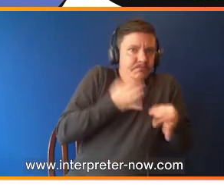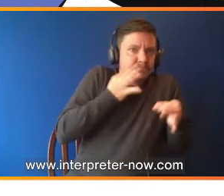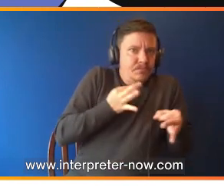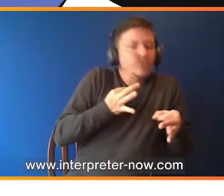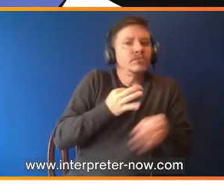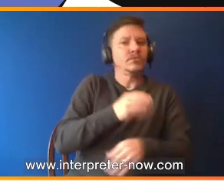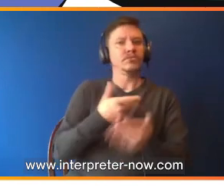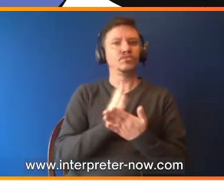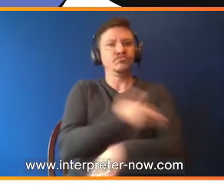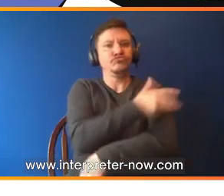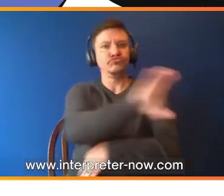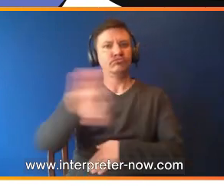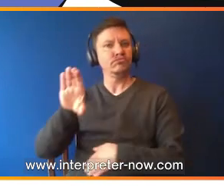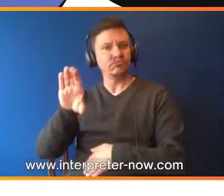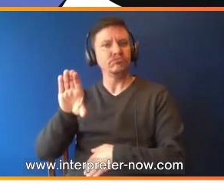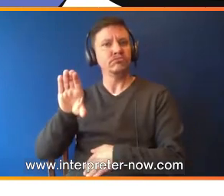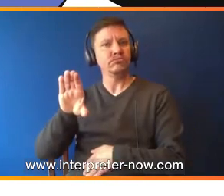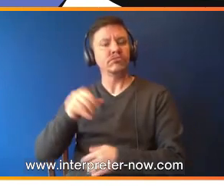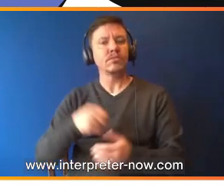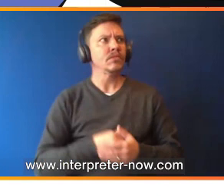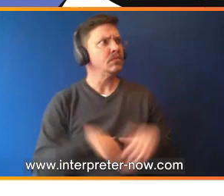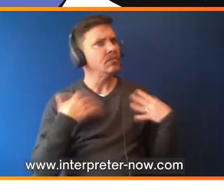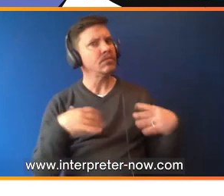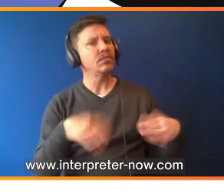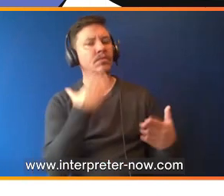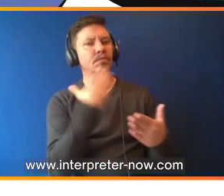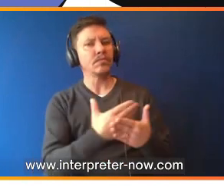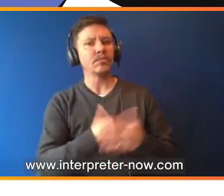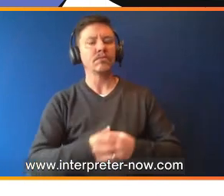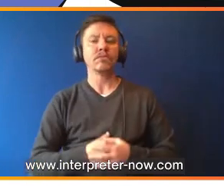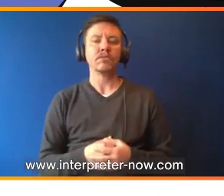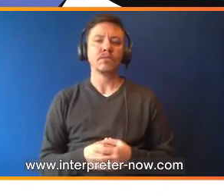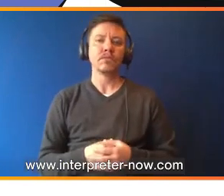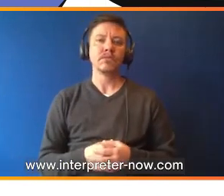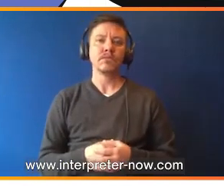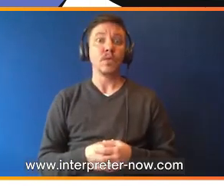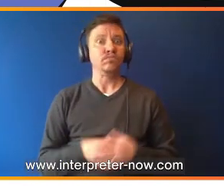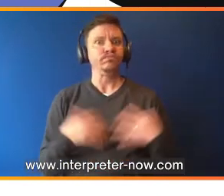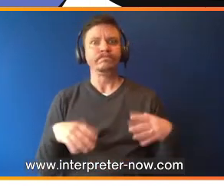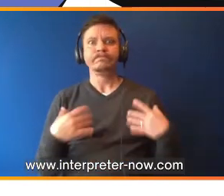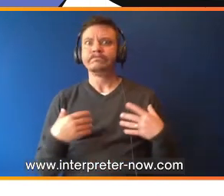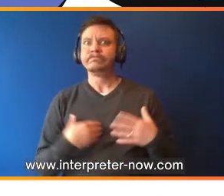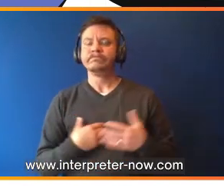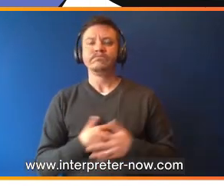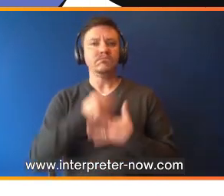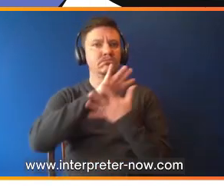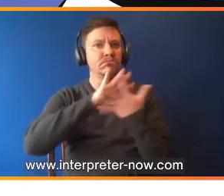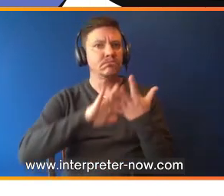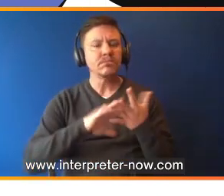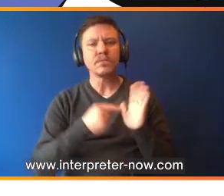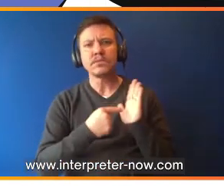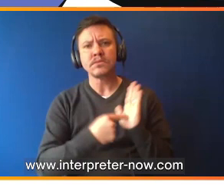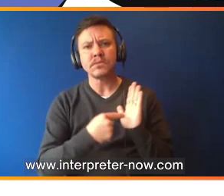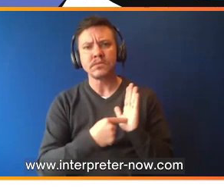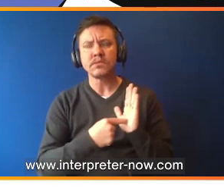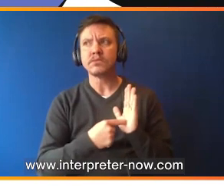products, tech products in particular, that because they are such a large scale, I think these examples are so prevalent